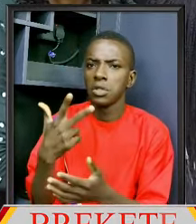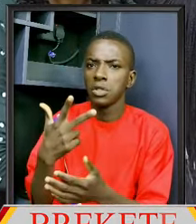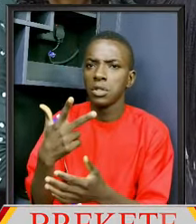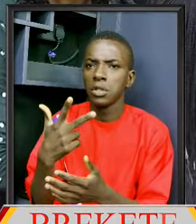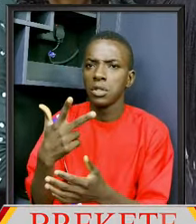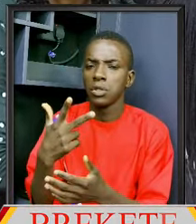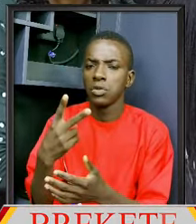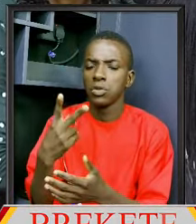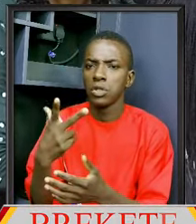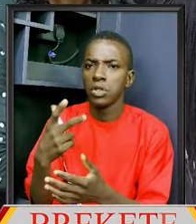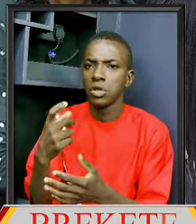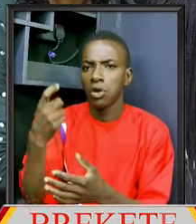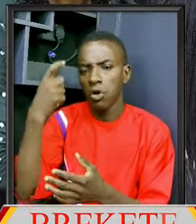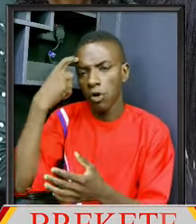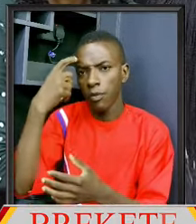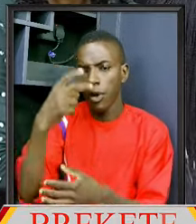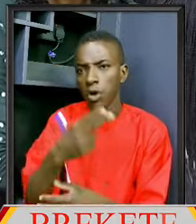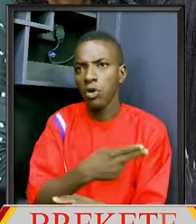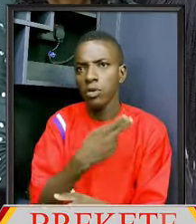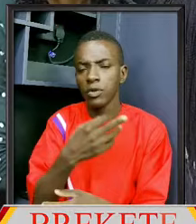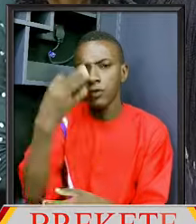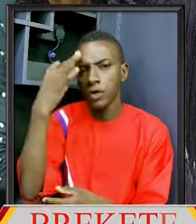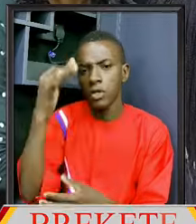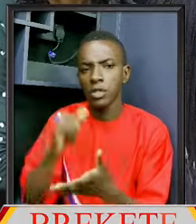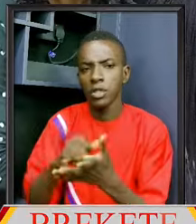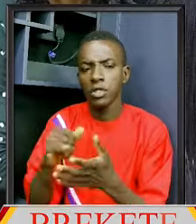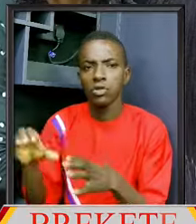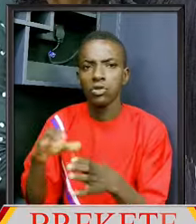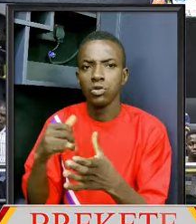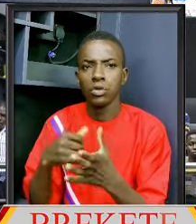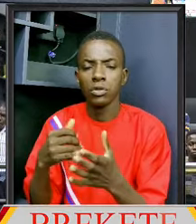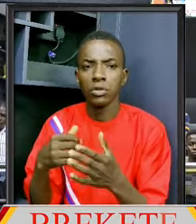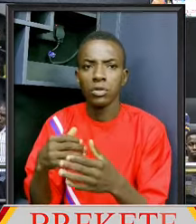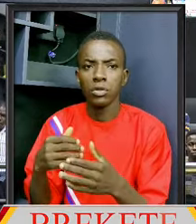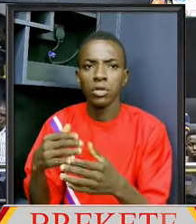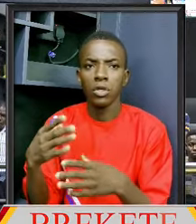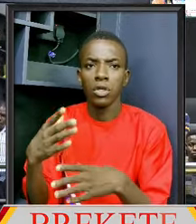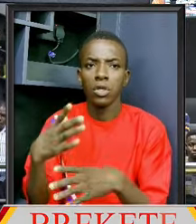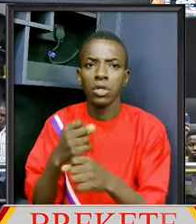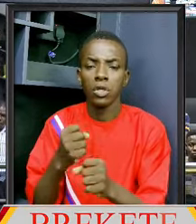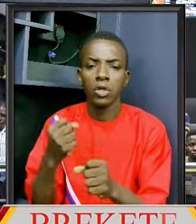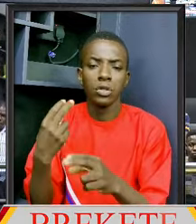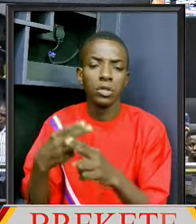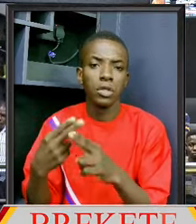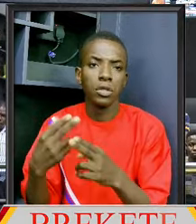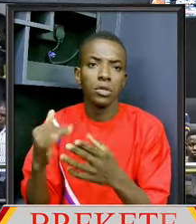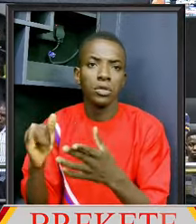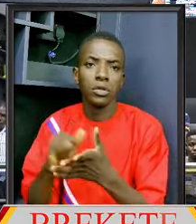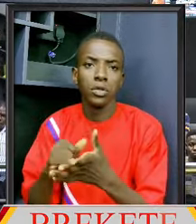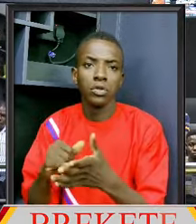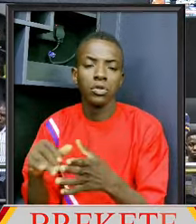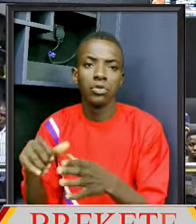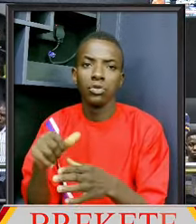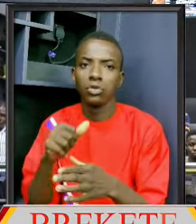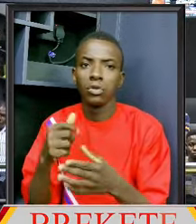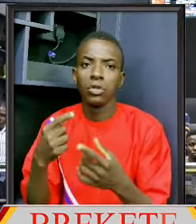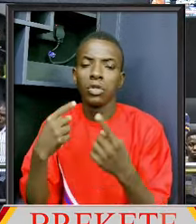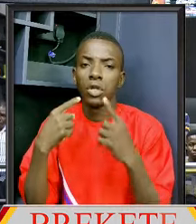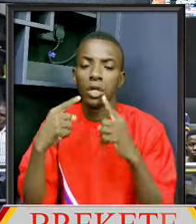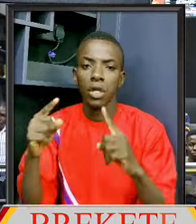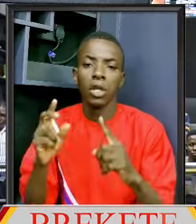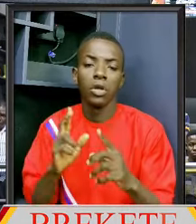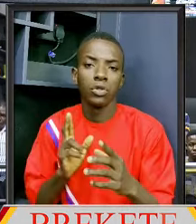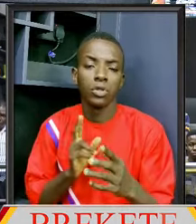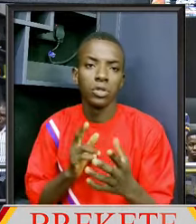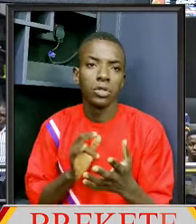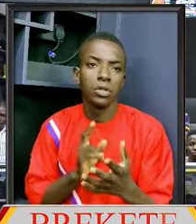government hospital, federal and state where don't they do them. Oh, now go collect the names of the ones where they don't do. Tell